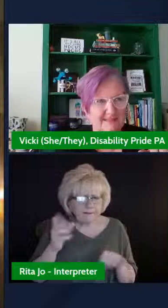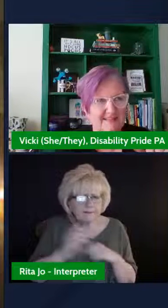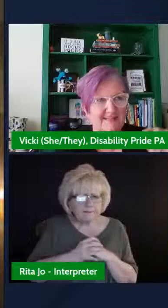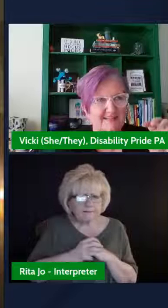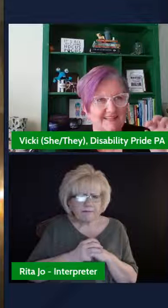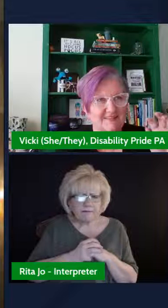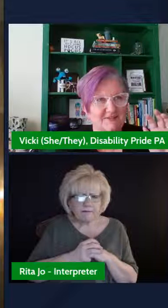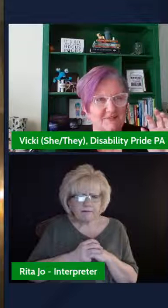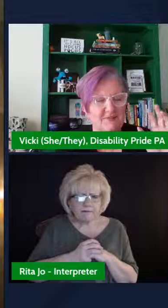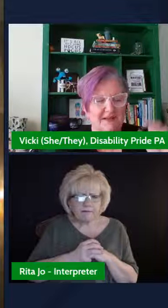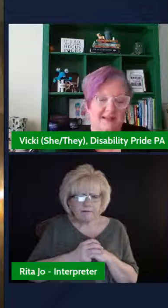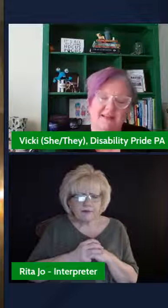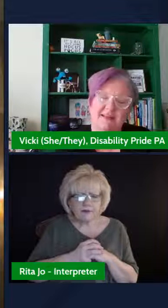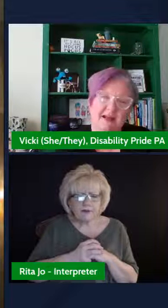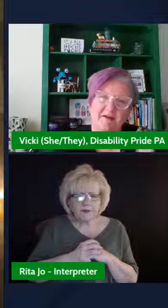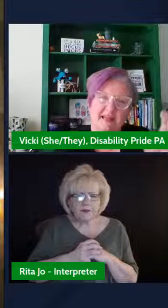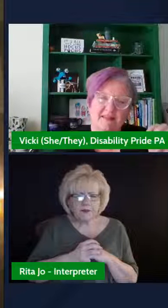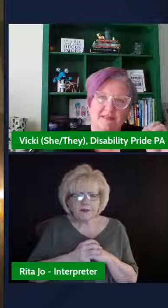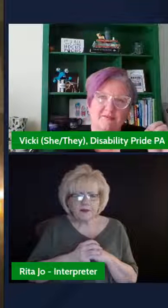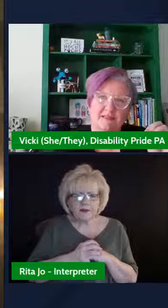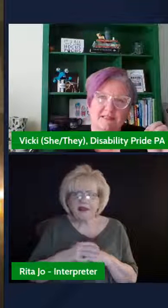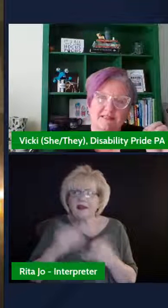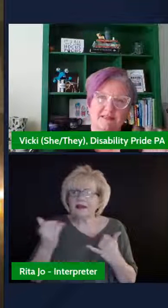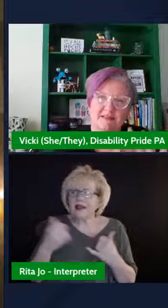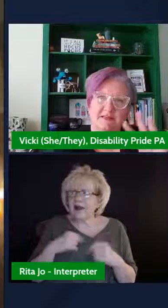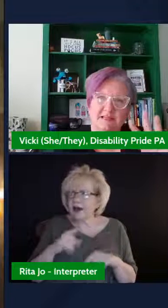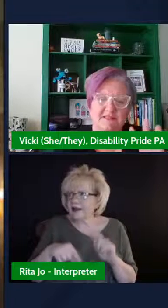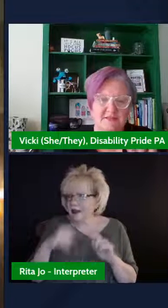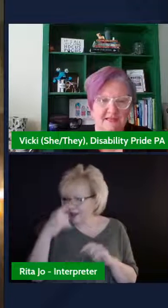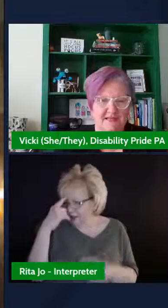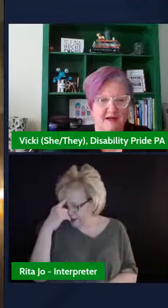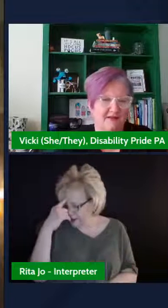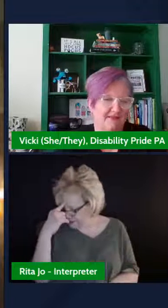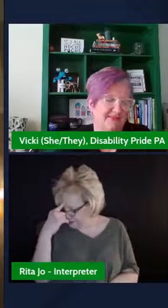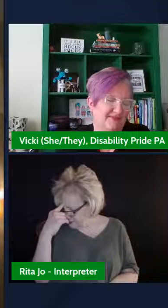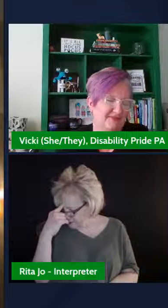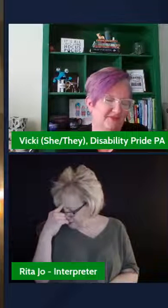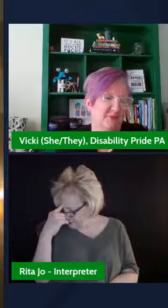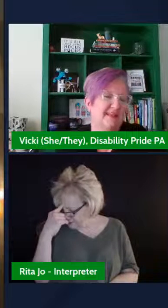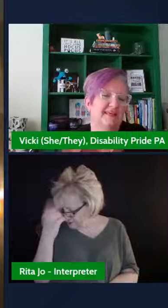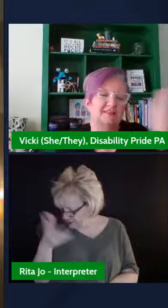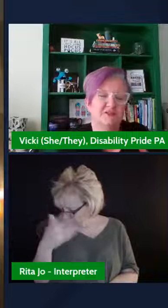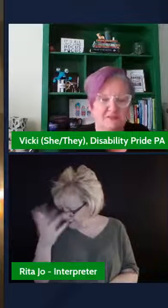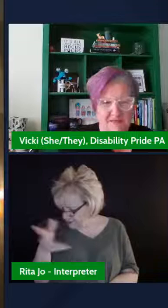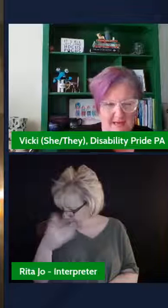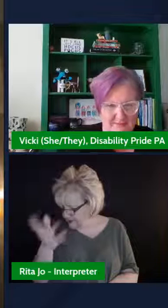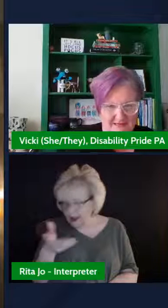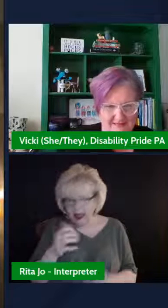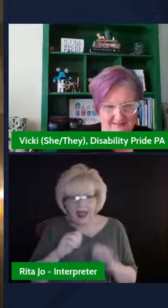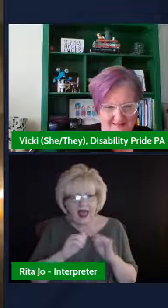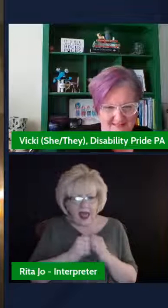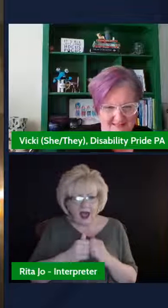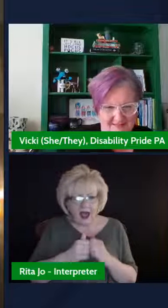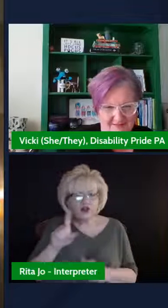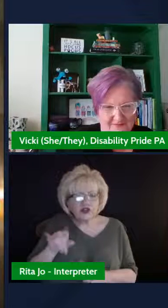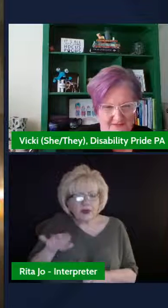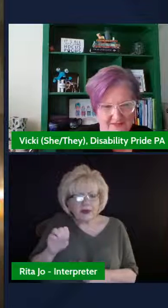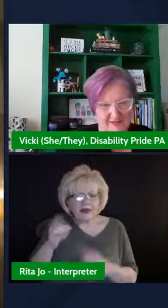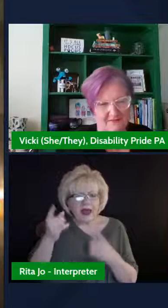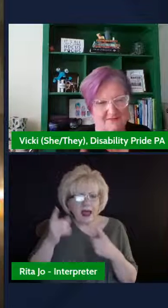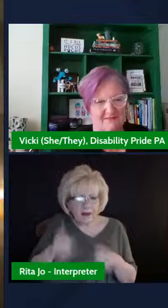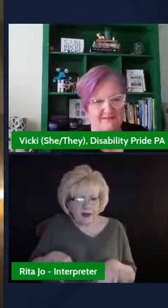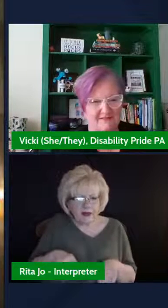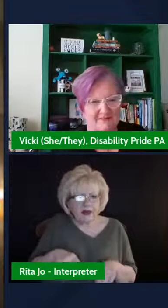the and now I can't think of what it is, it's the the way that it should be happening instead of